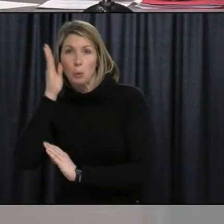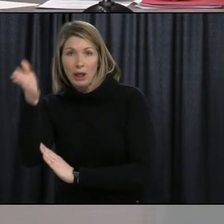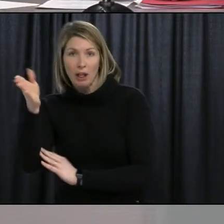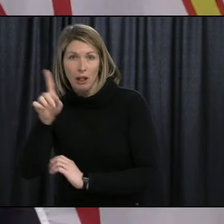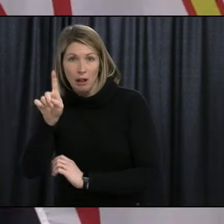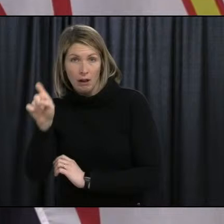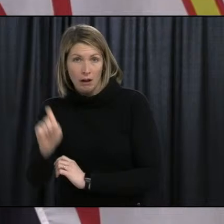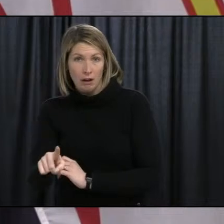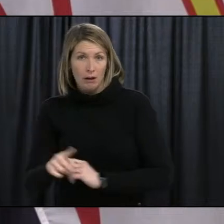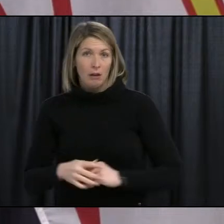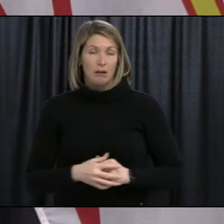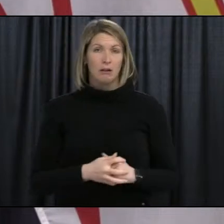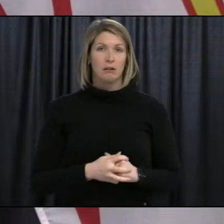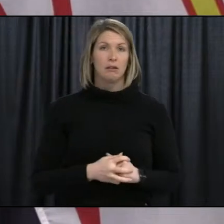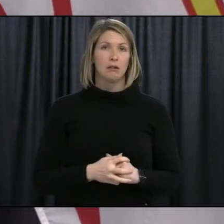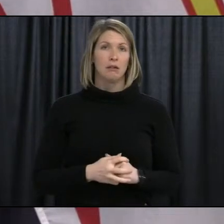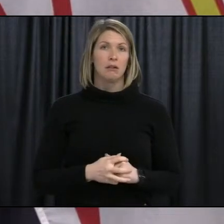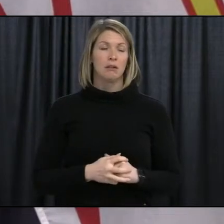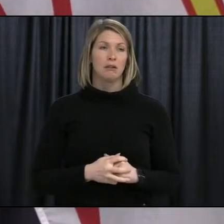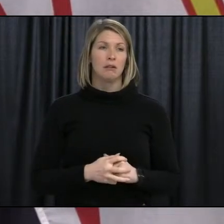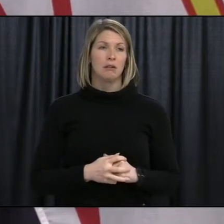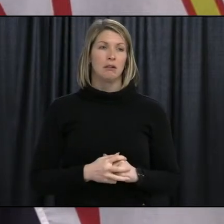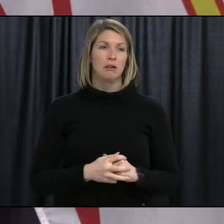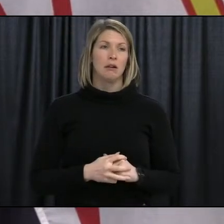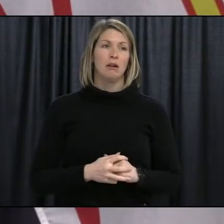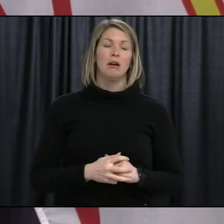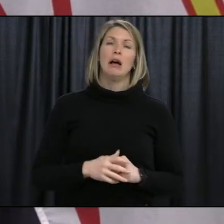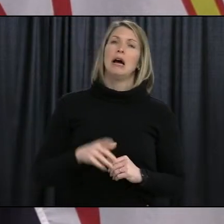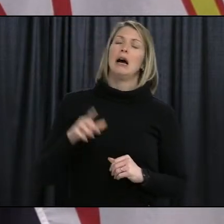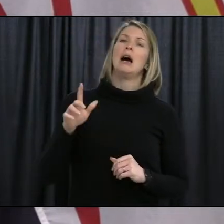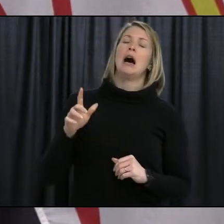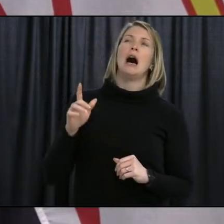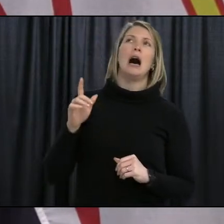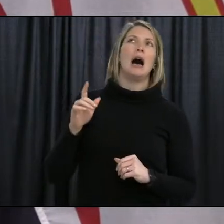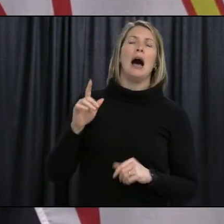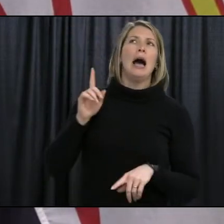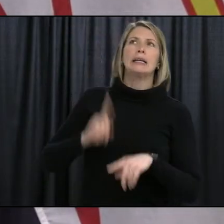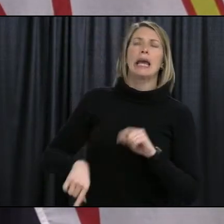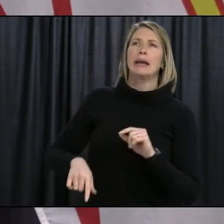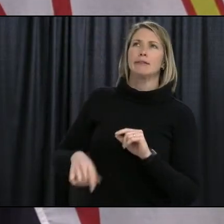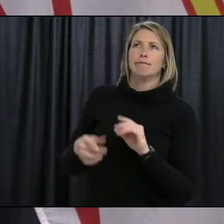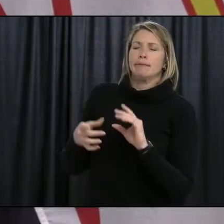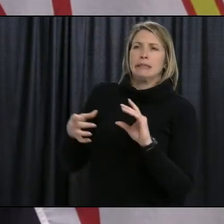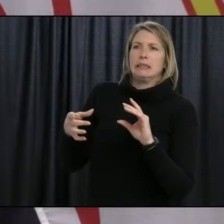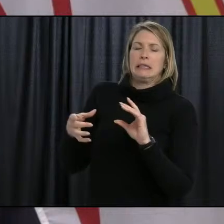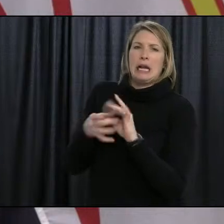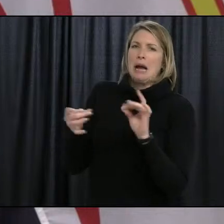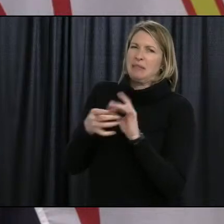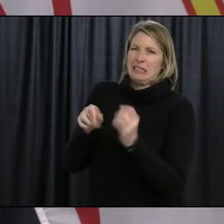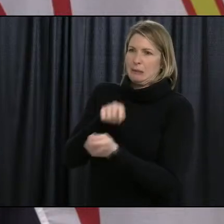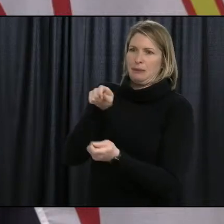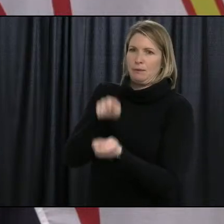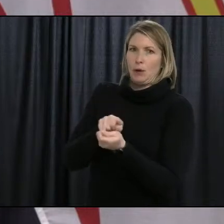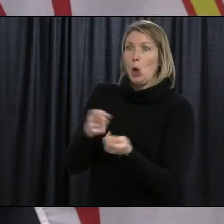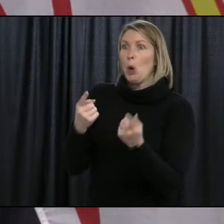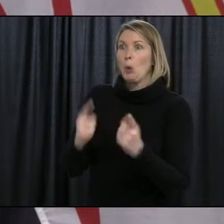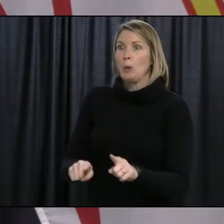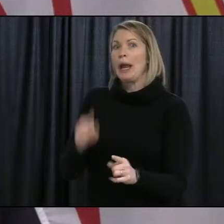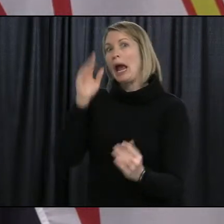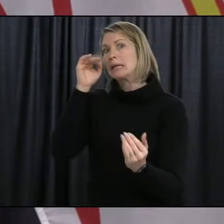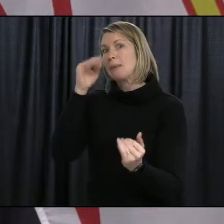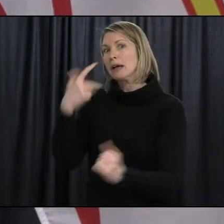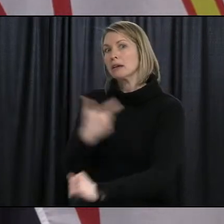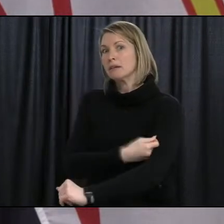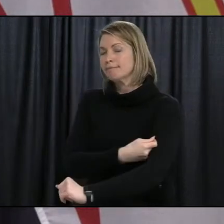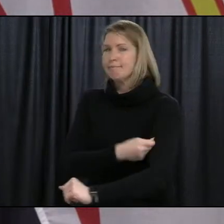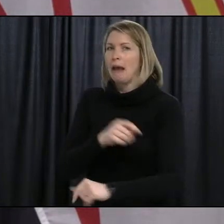So I think we have to think about, I can't comment specifically on when people are going to get vaccinated or